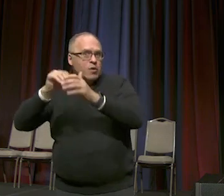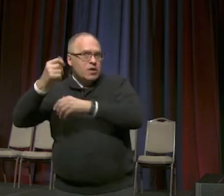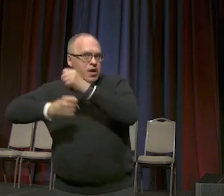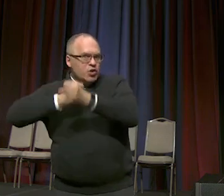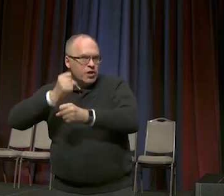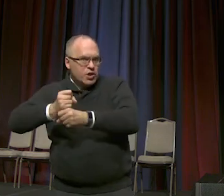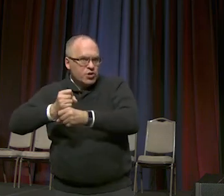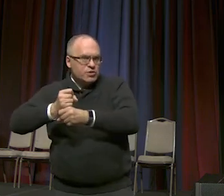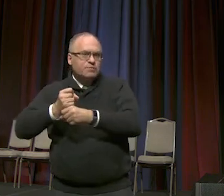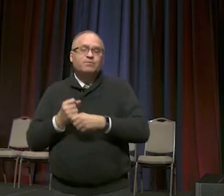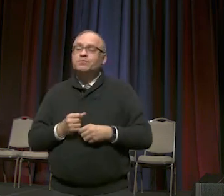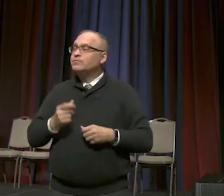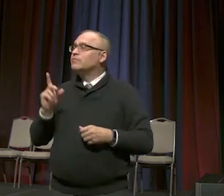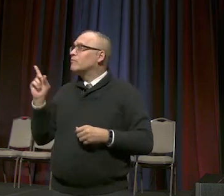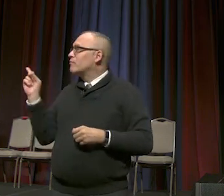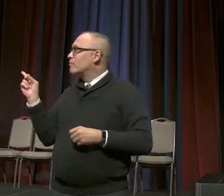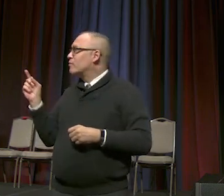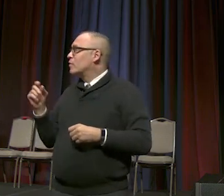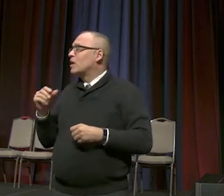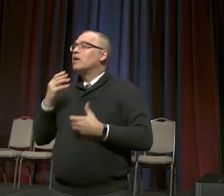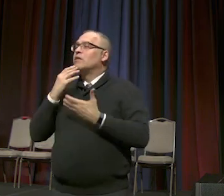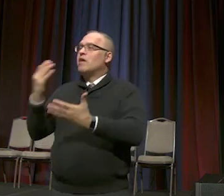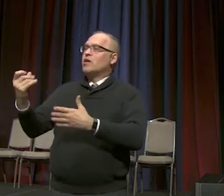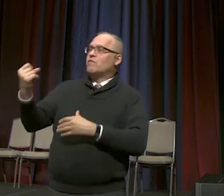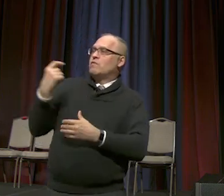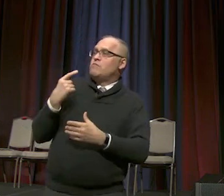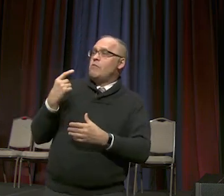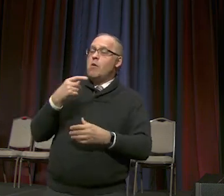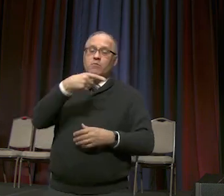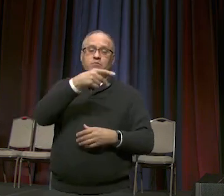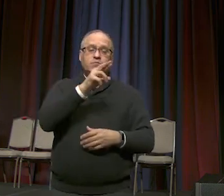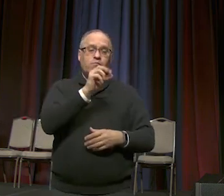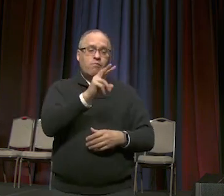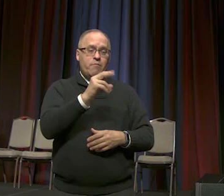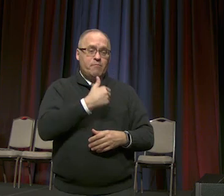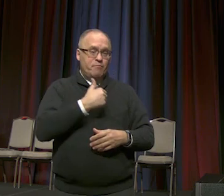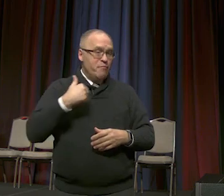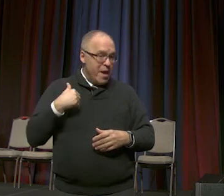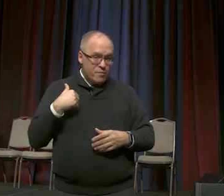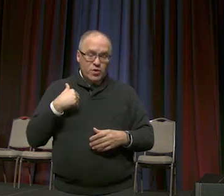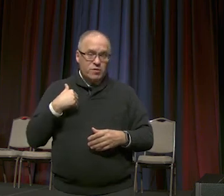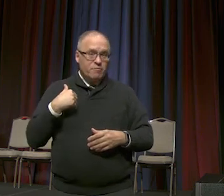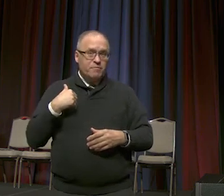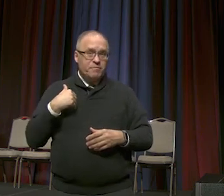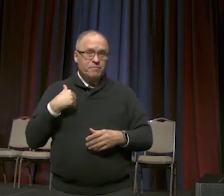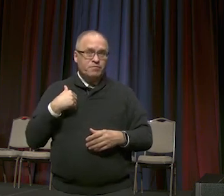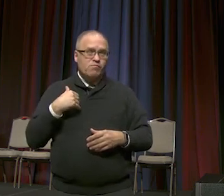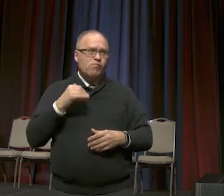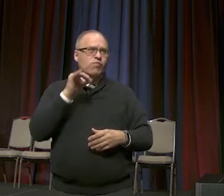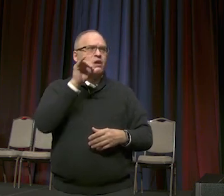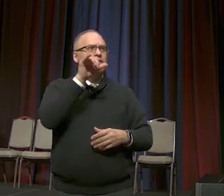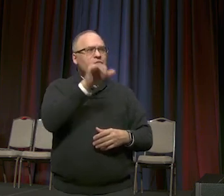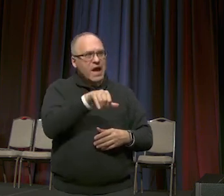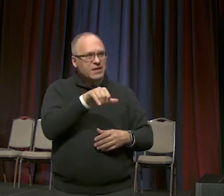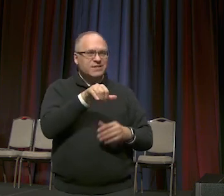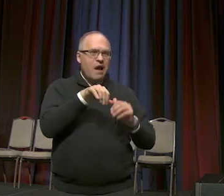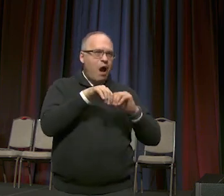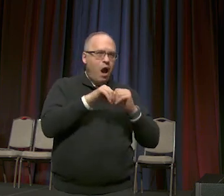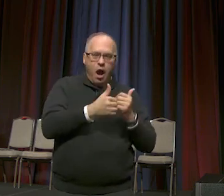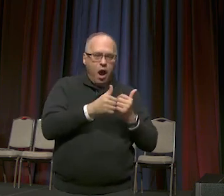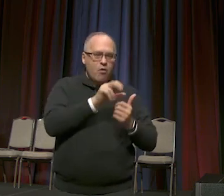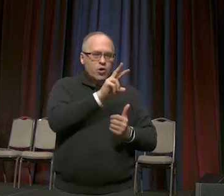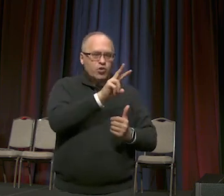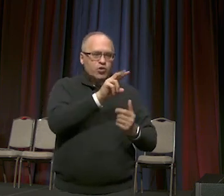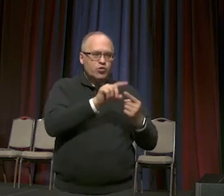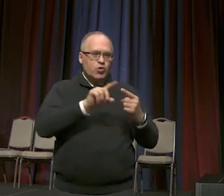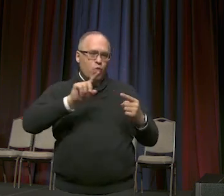question and the opportunity to be more clear about it. The provisional membership is simply the trigger by which the 2-for-1